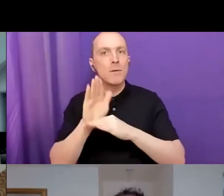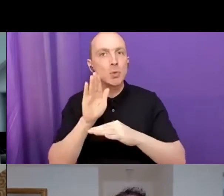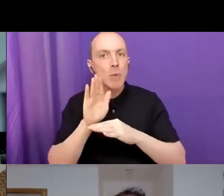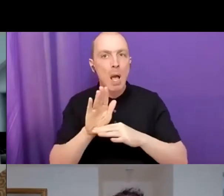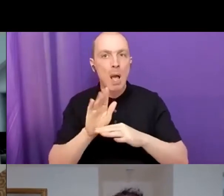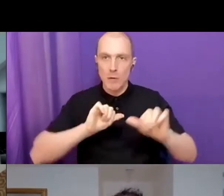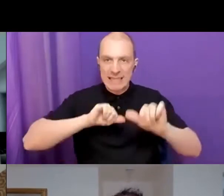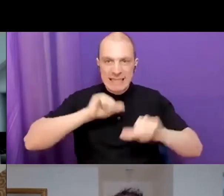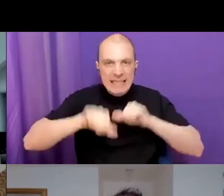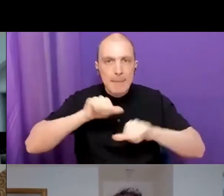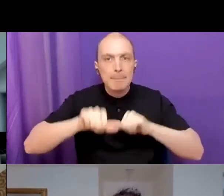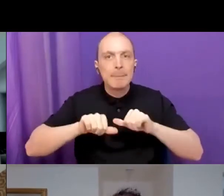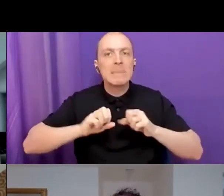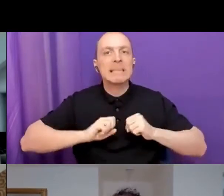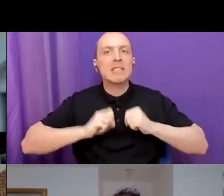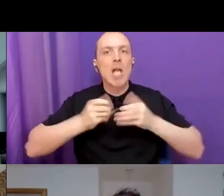services.